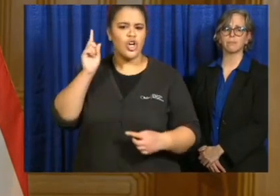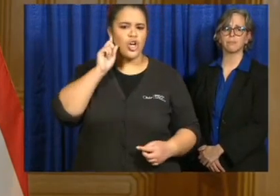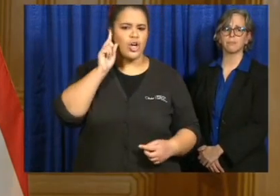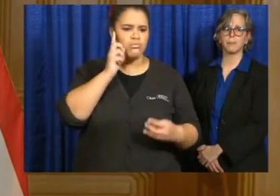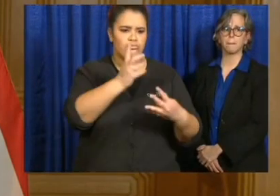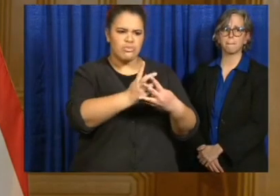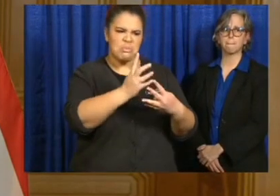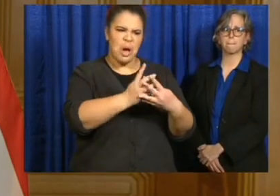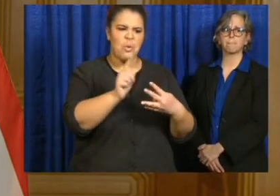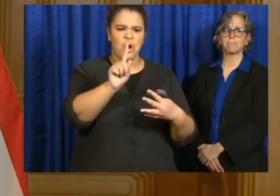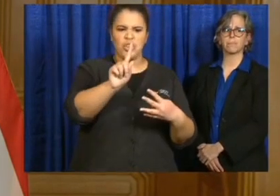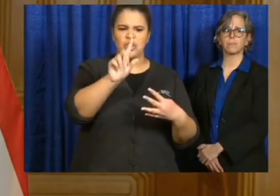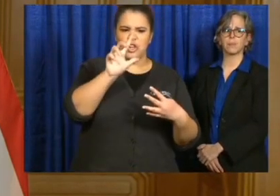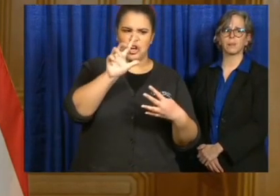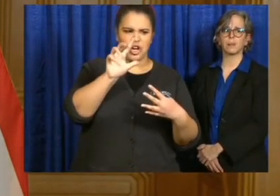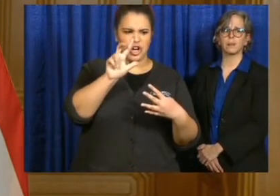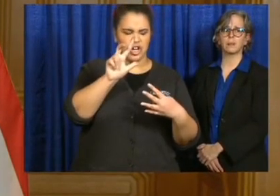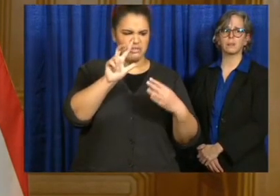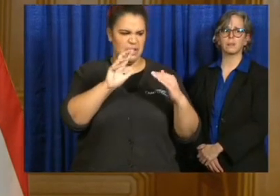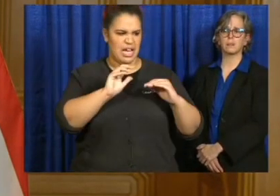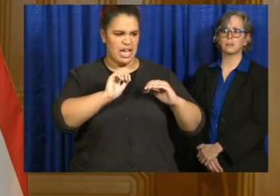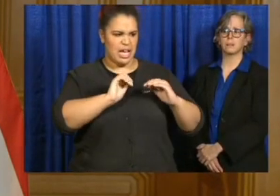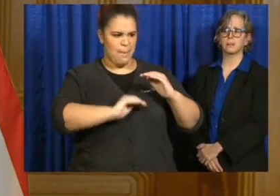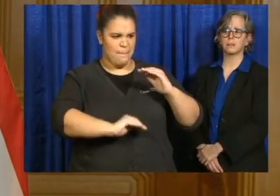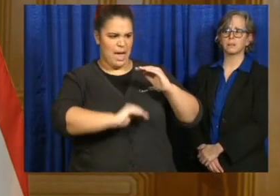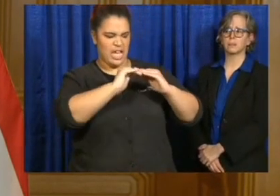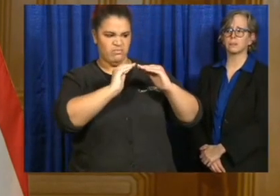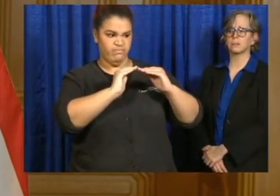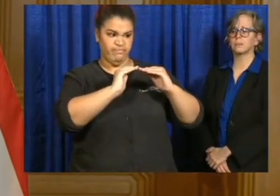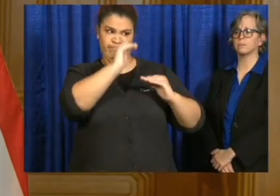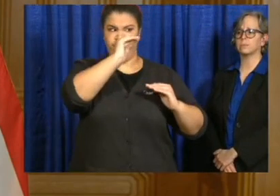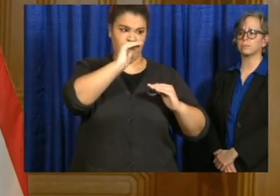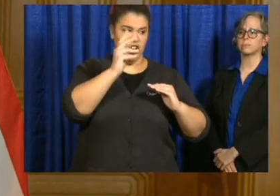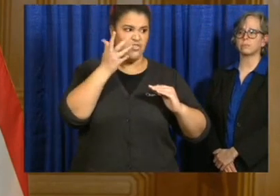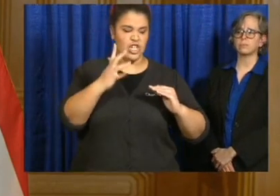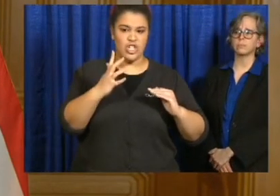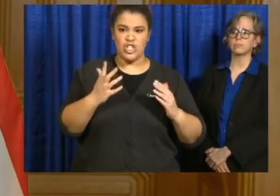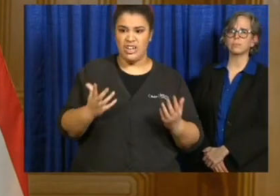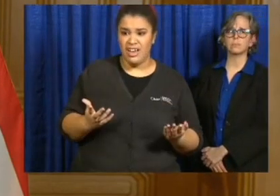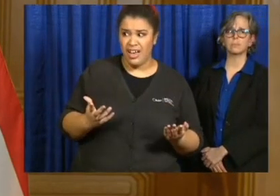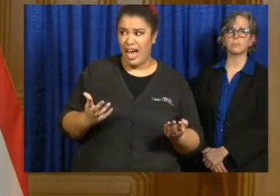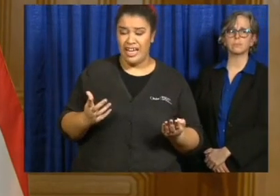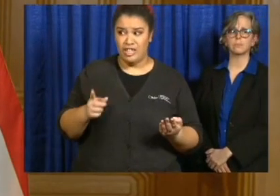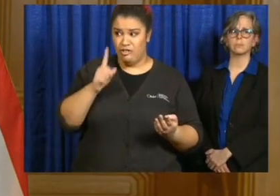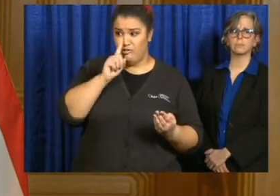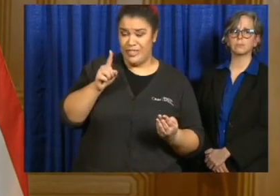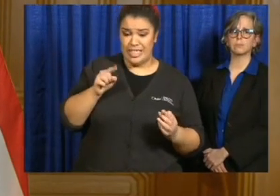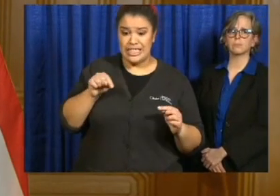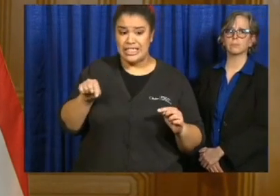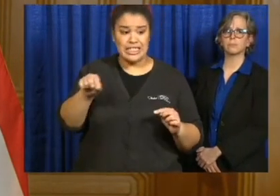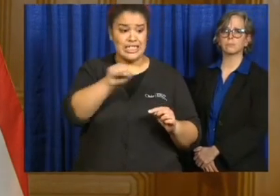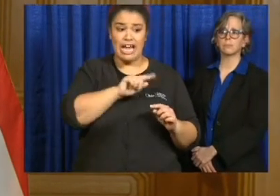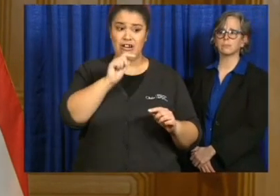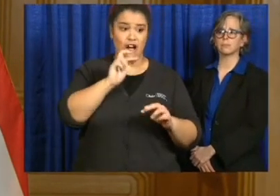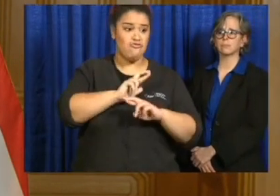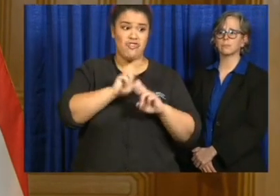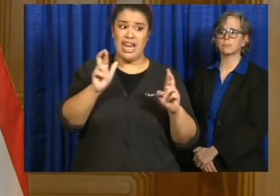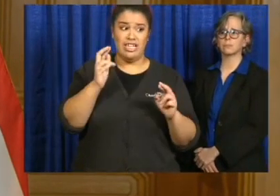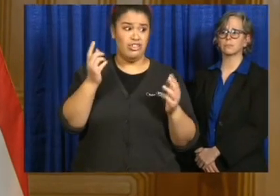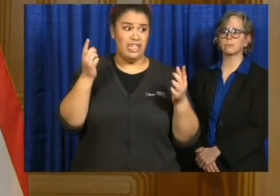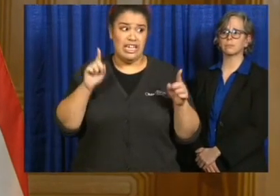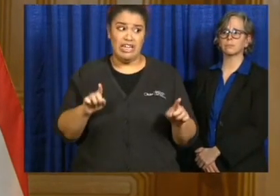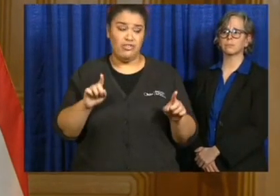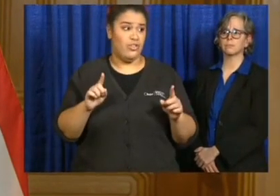and their infirmaries are nowhere near equipped to support an outbreak. Last week, you intimated that we can't just let everyone